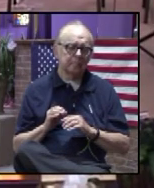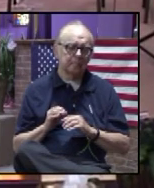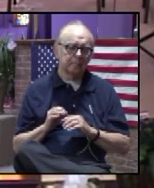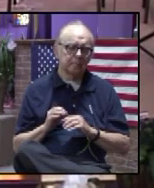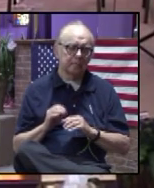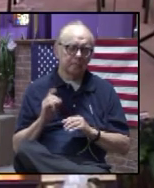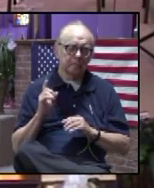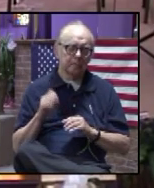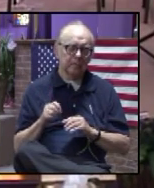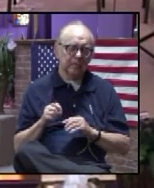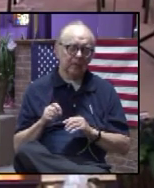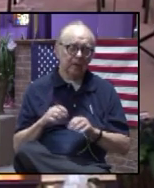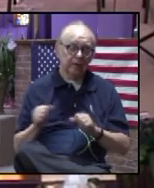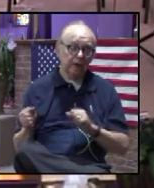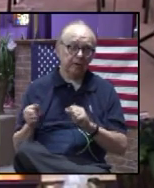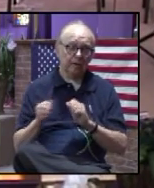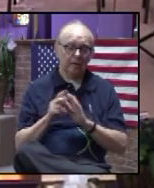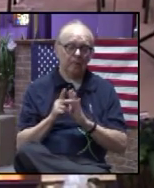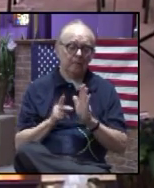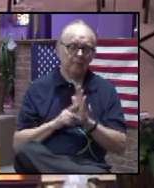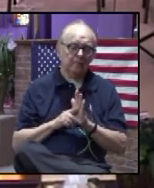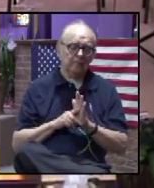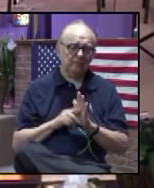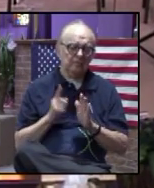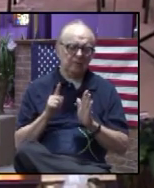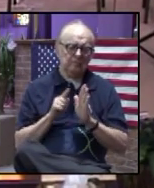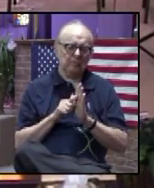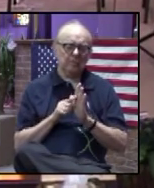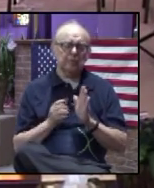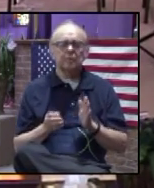49. I need to take you back for just a moment.